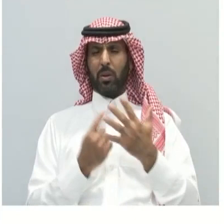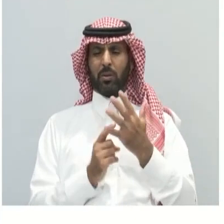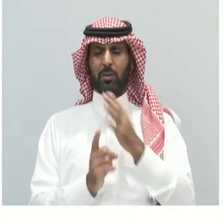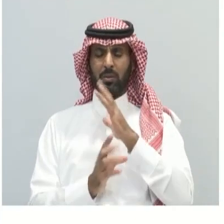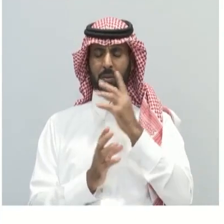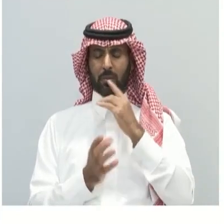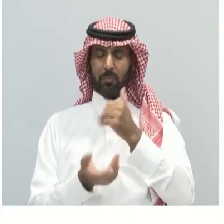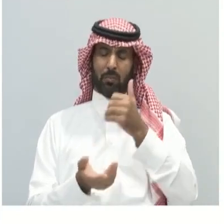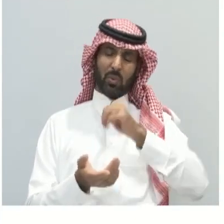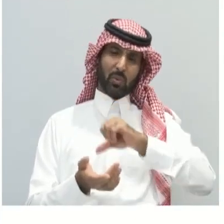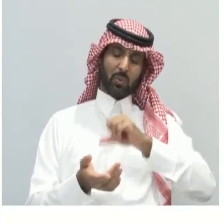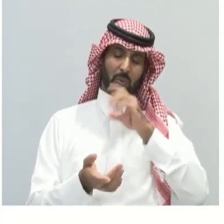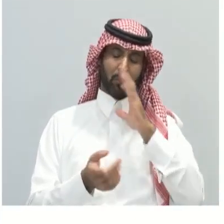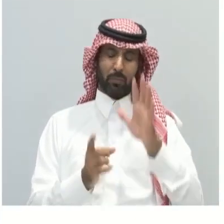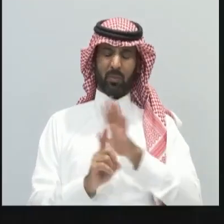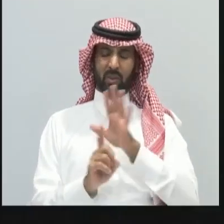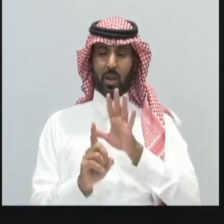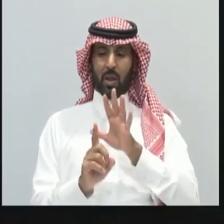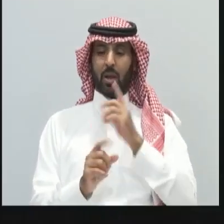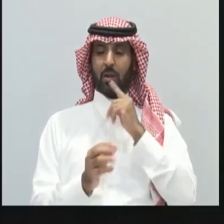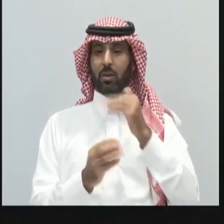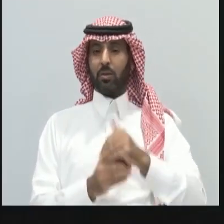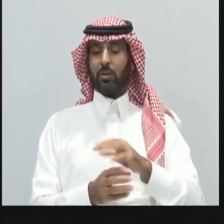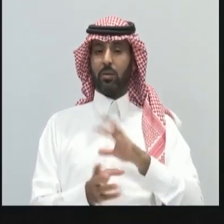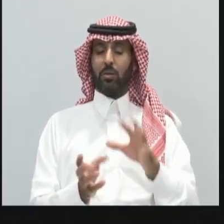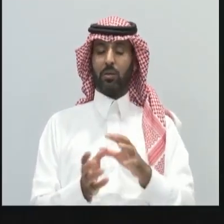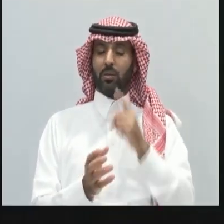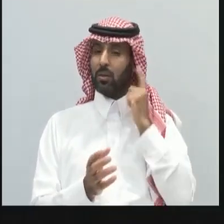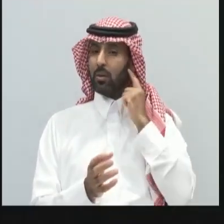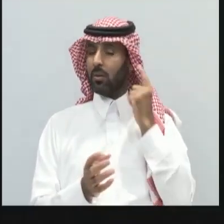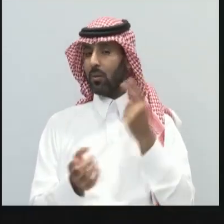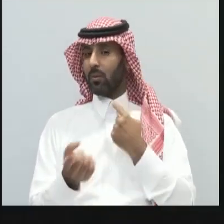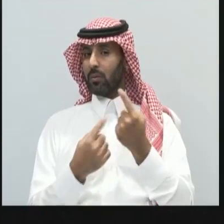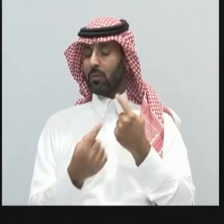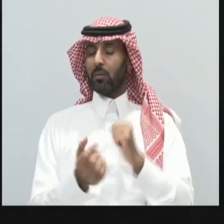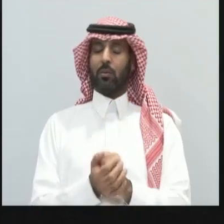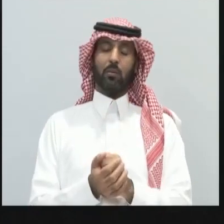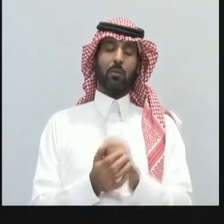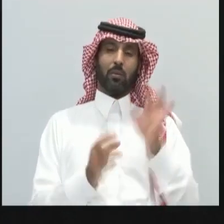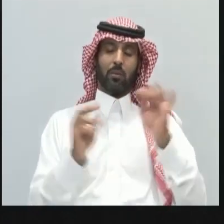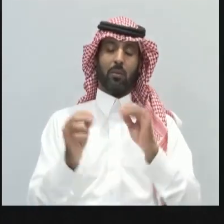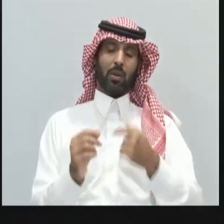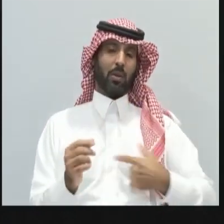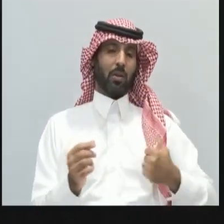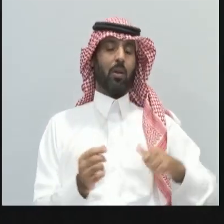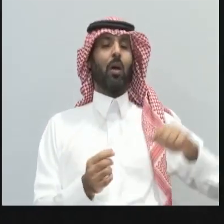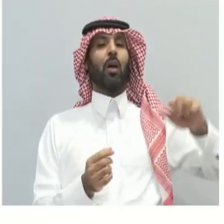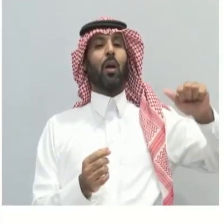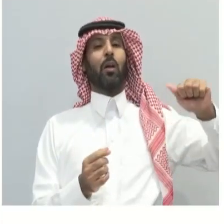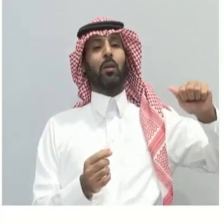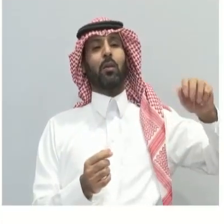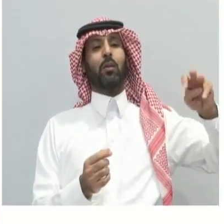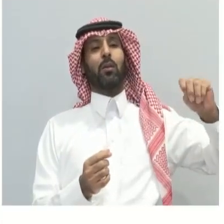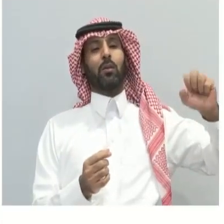negative impact on Imad's performance. If you remember, we listened to the story of the contestant named Imad. He said